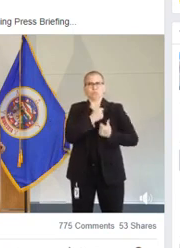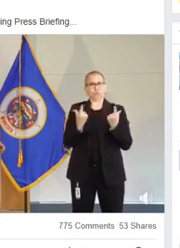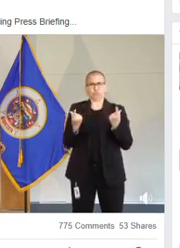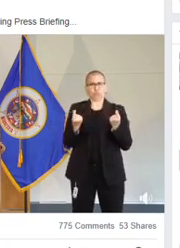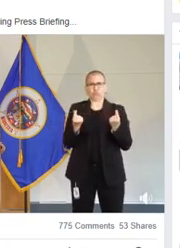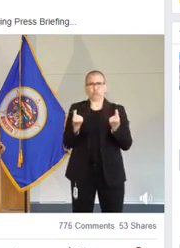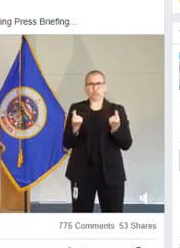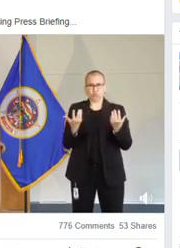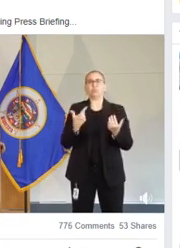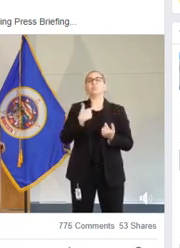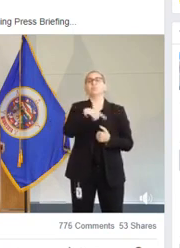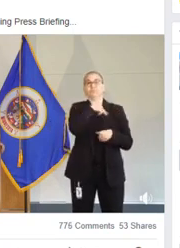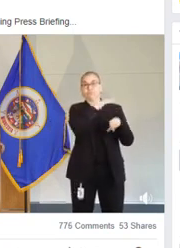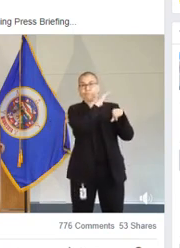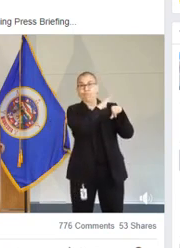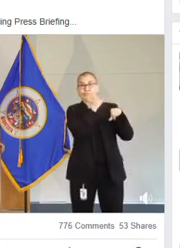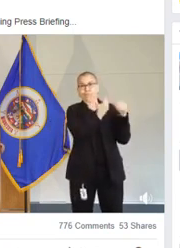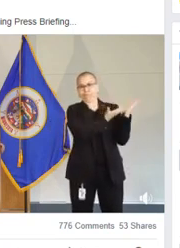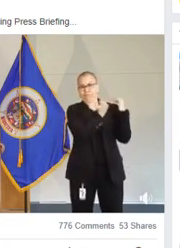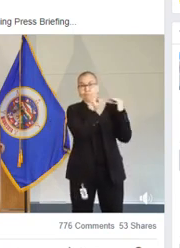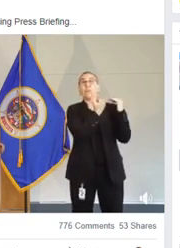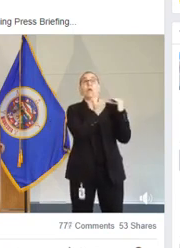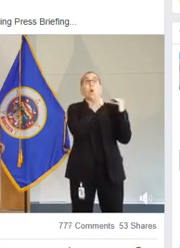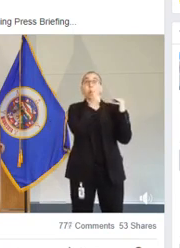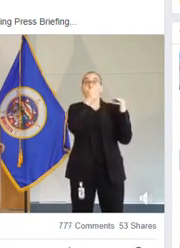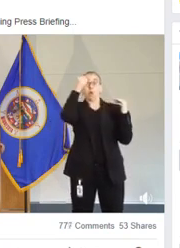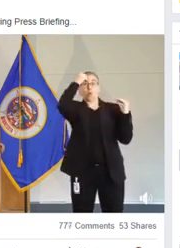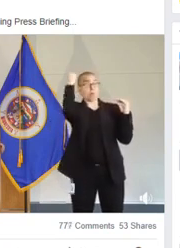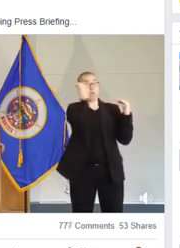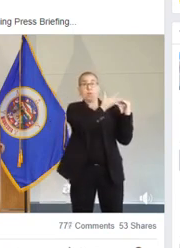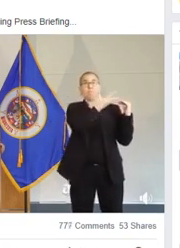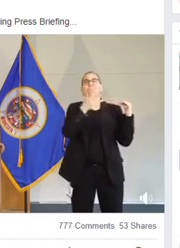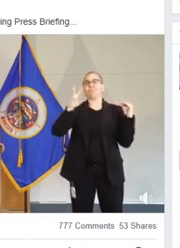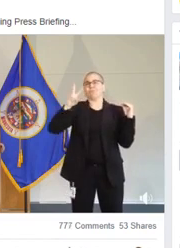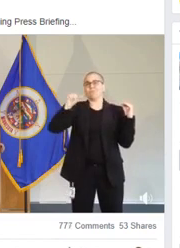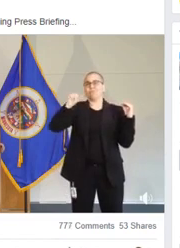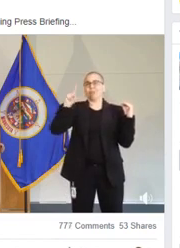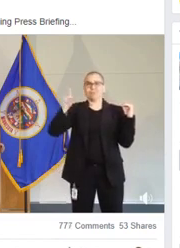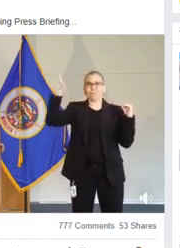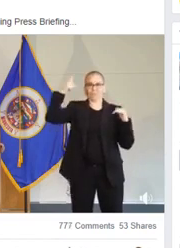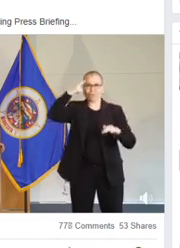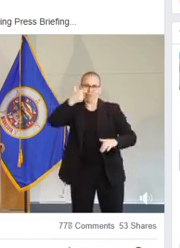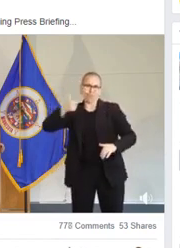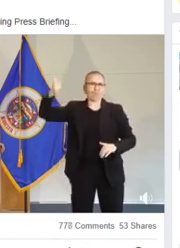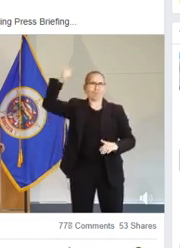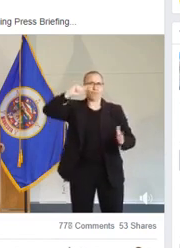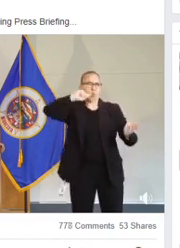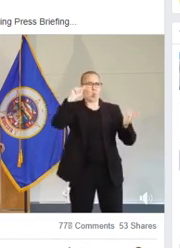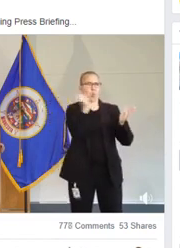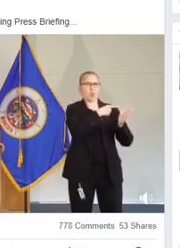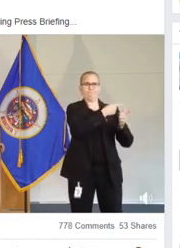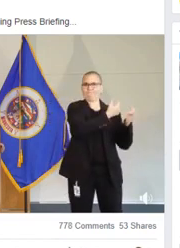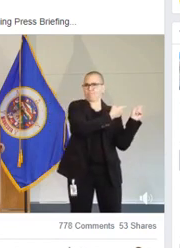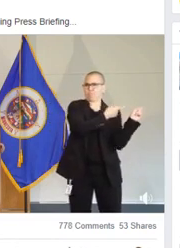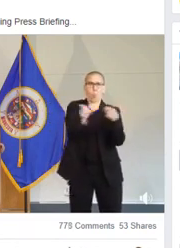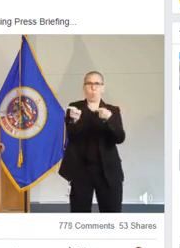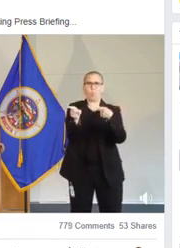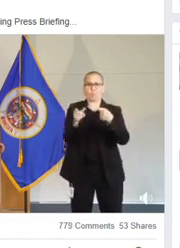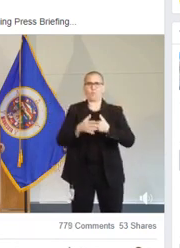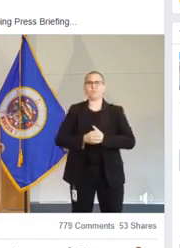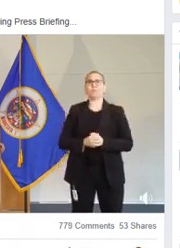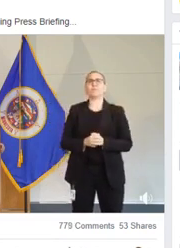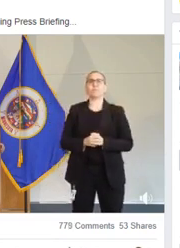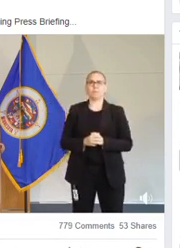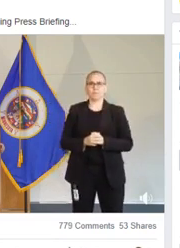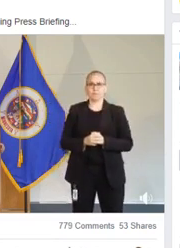the Governor Walz's executive order. Like many Minnesotans, I woke up yesterday morning to the